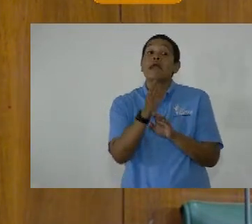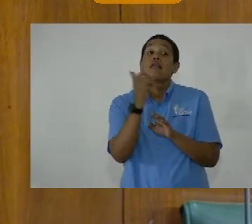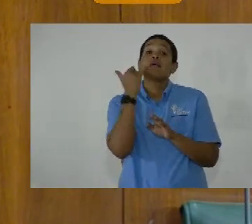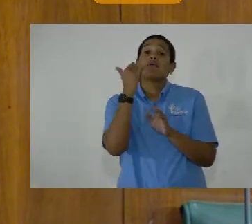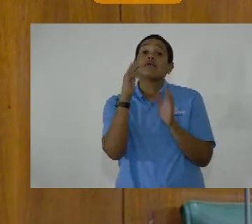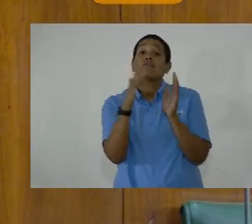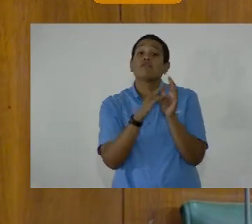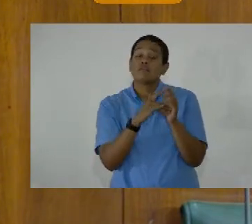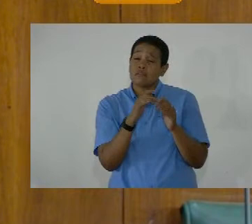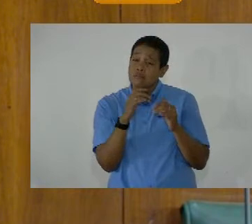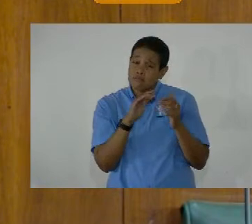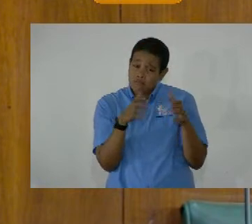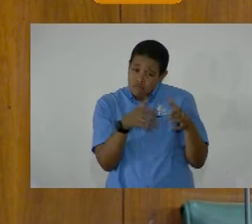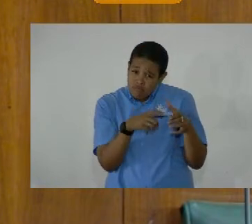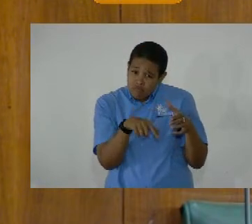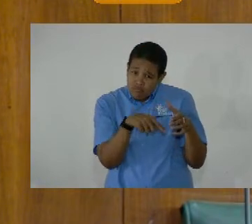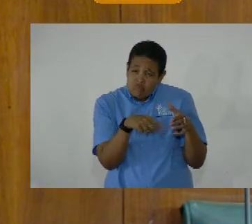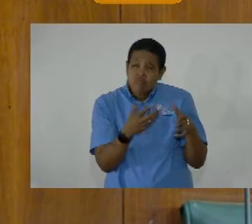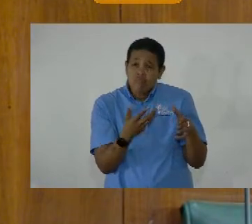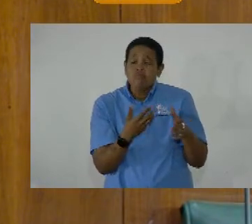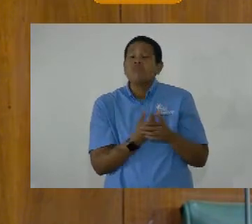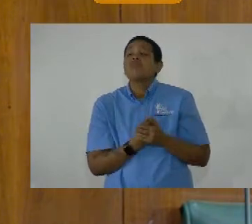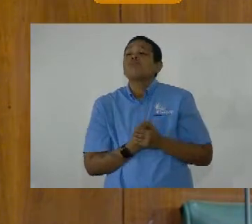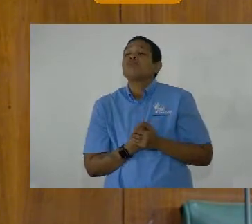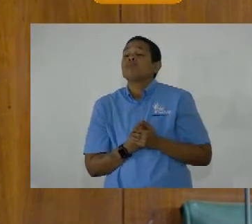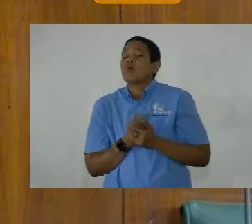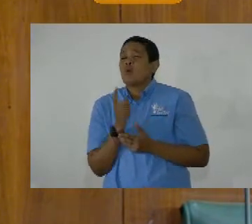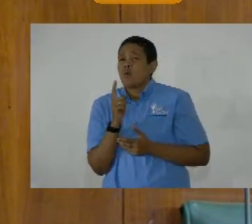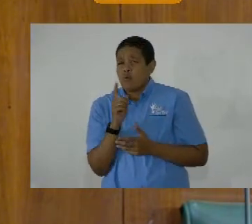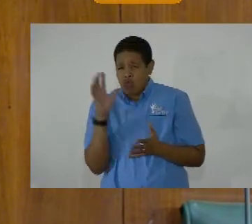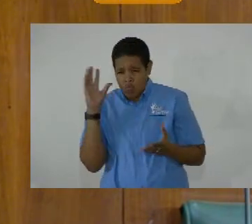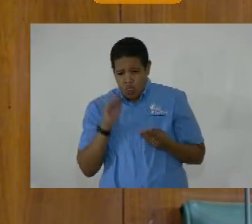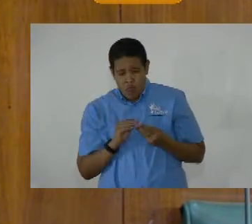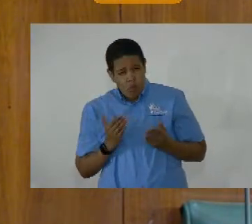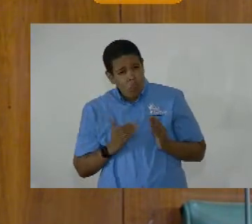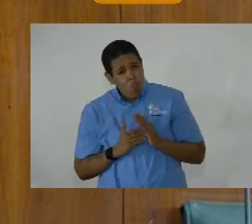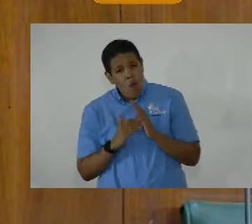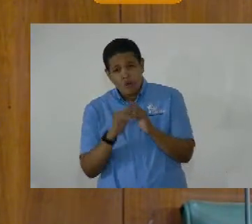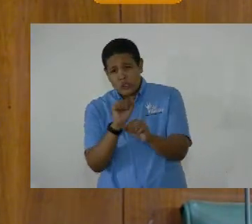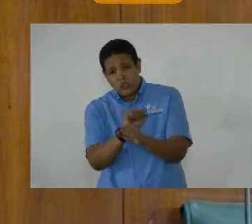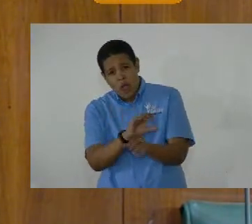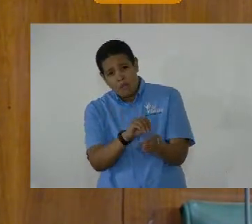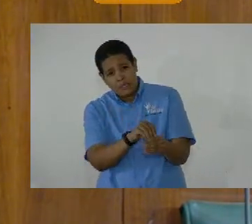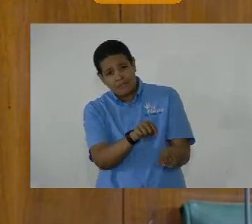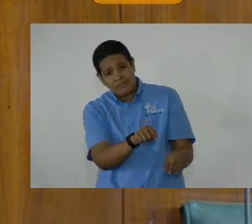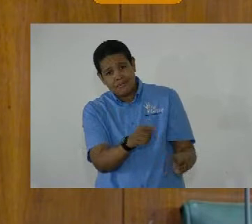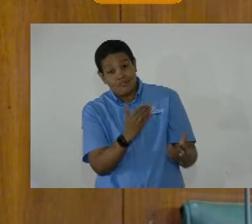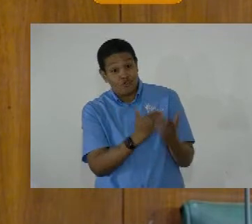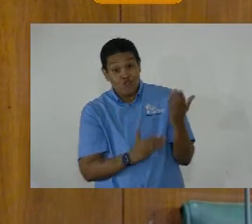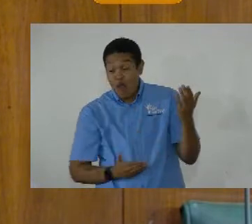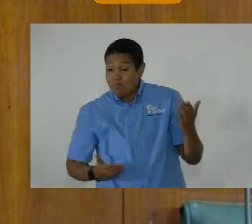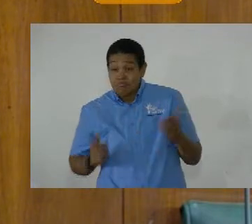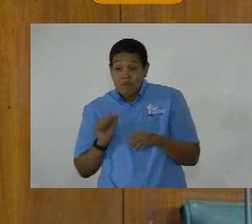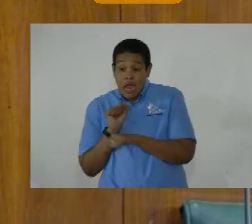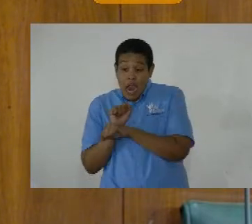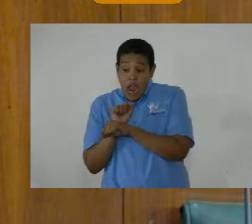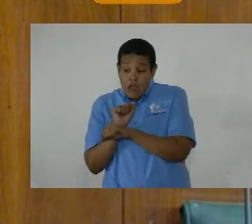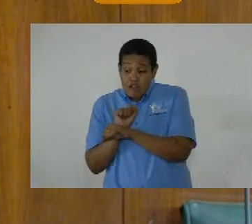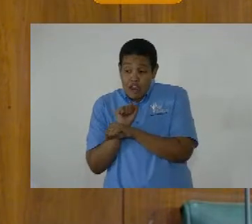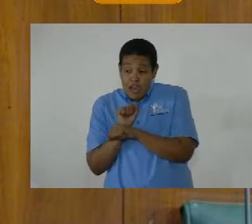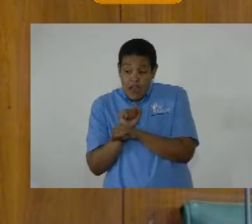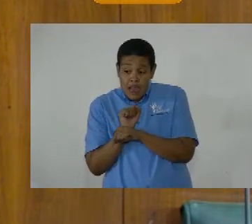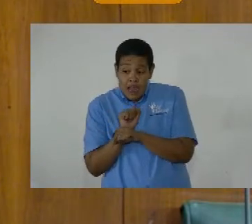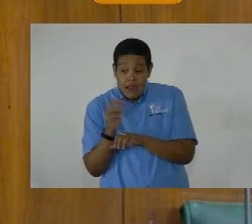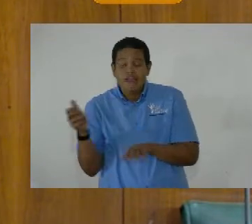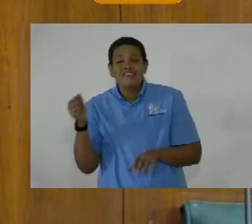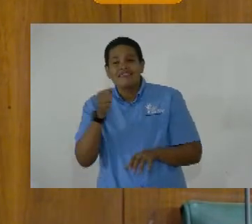process outsourcing sector, which accounts for thousands of jobs, some with career